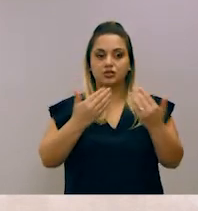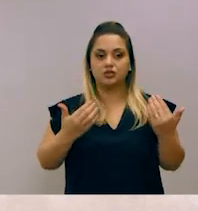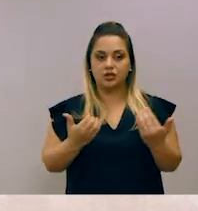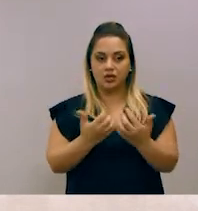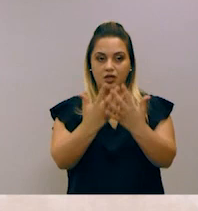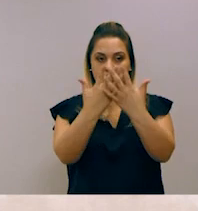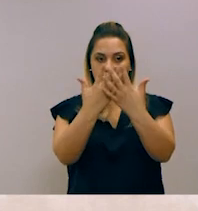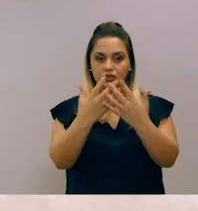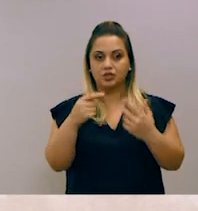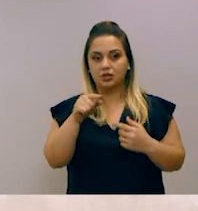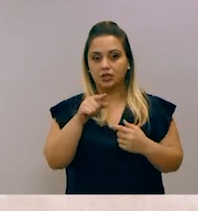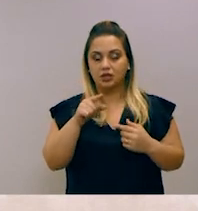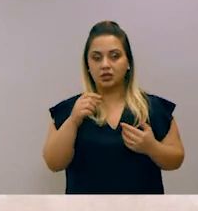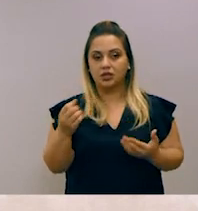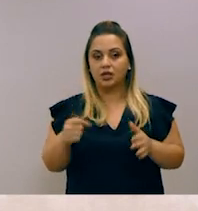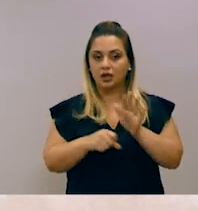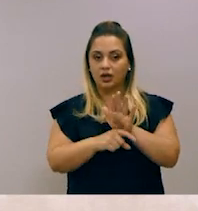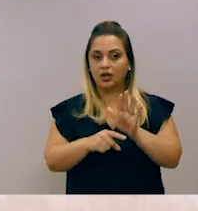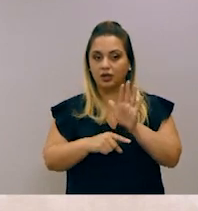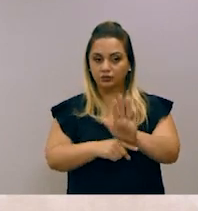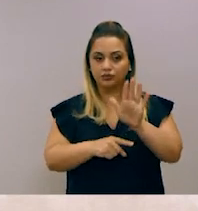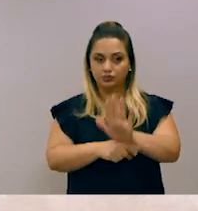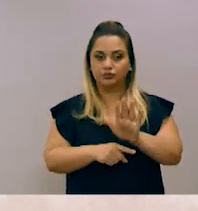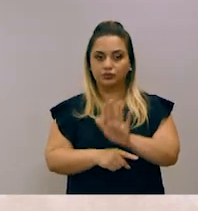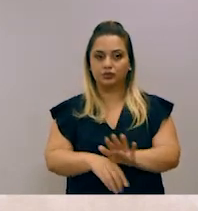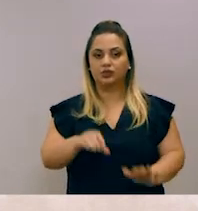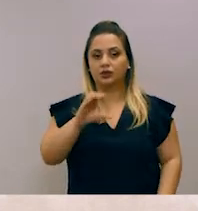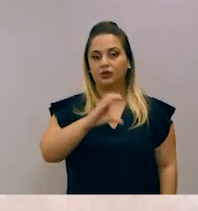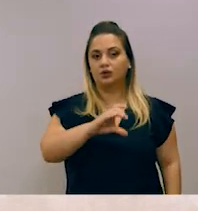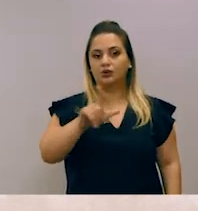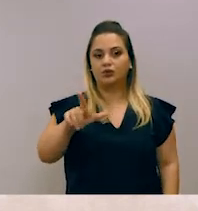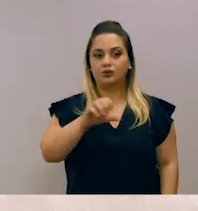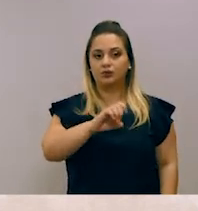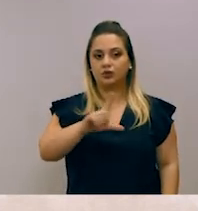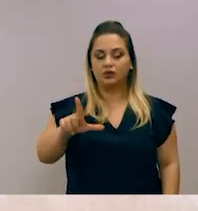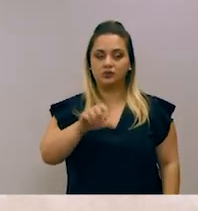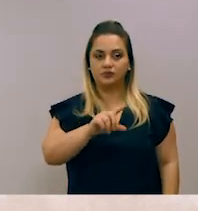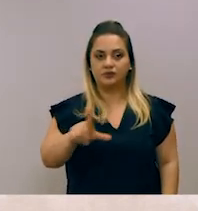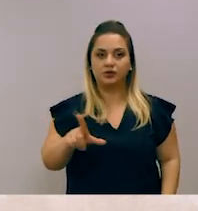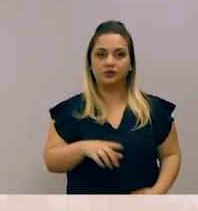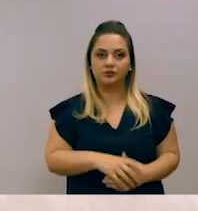network that today it implements the classifier.